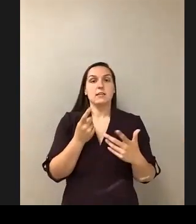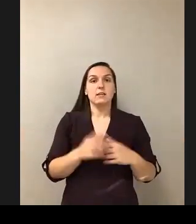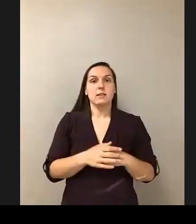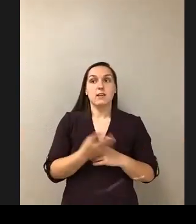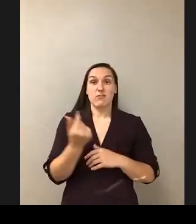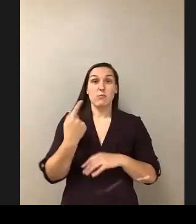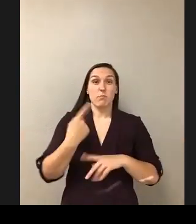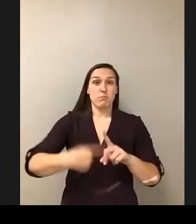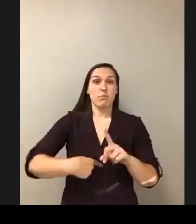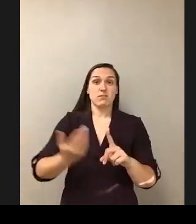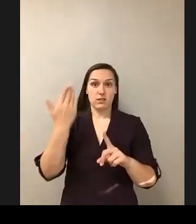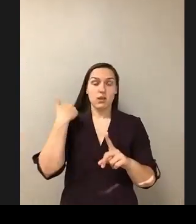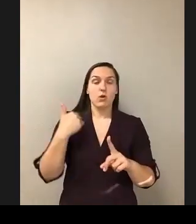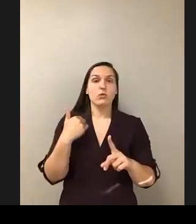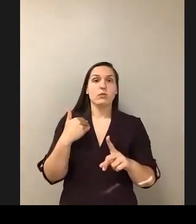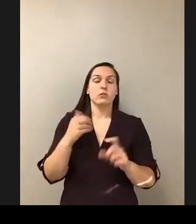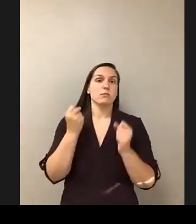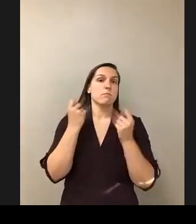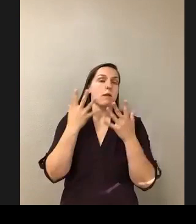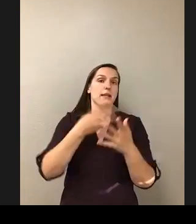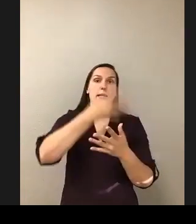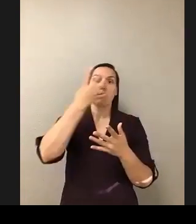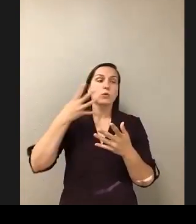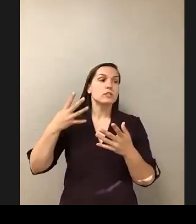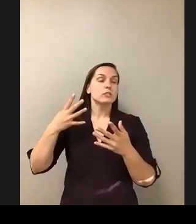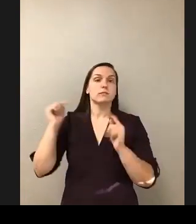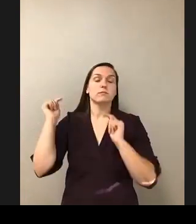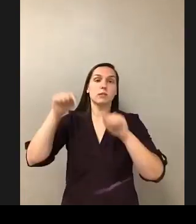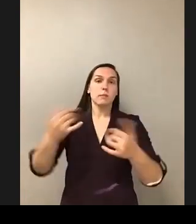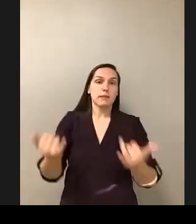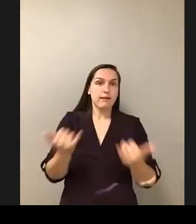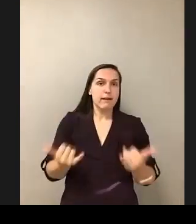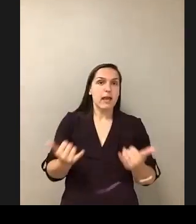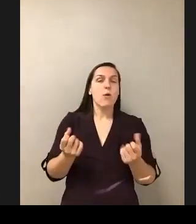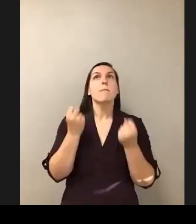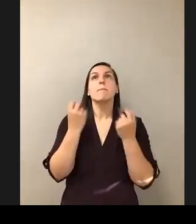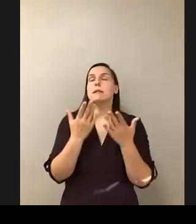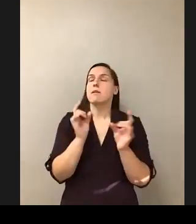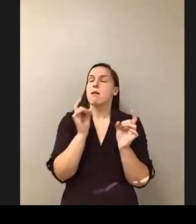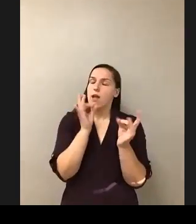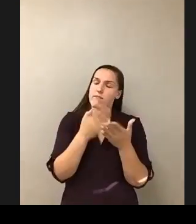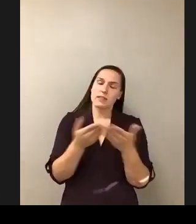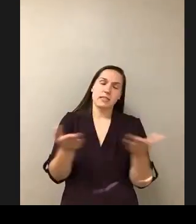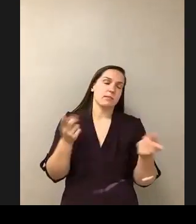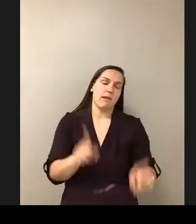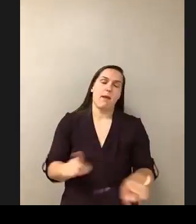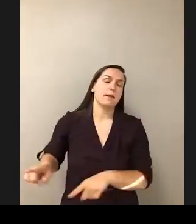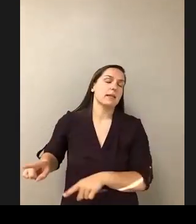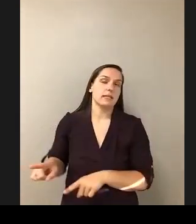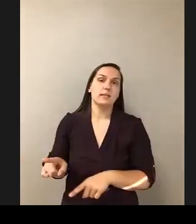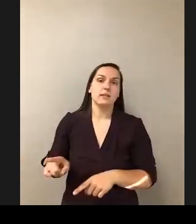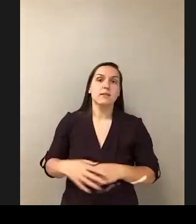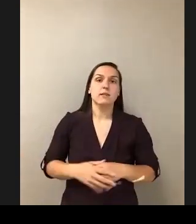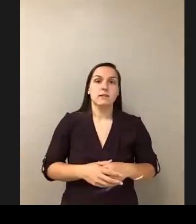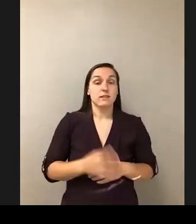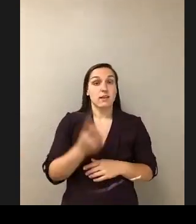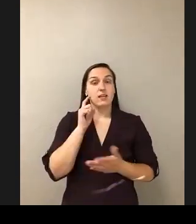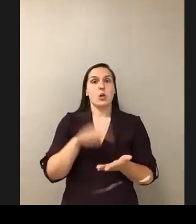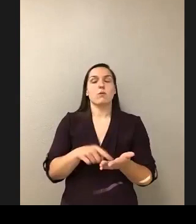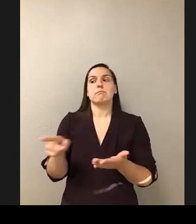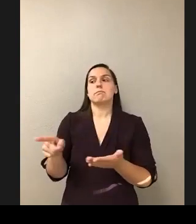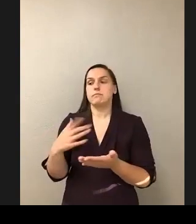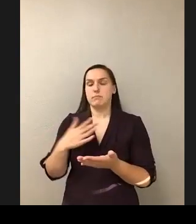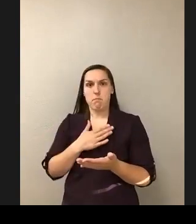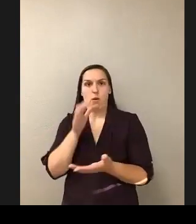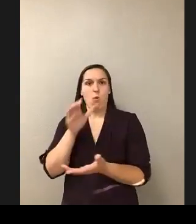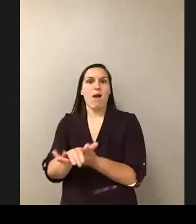months ago, and there's a wave of immigration, and there was some really nasty things being said, and I could see how that affected my wife,